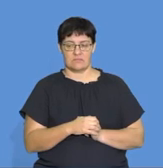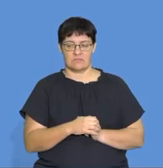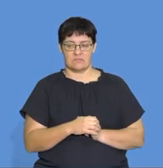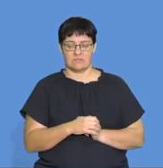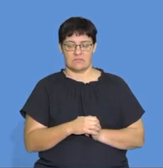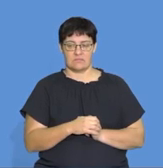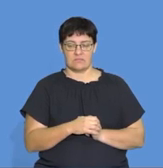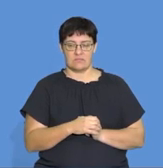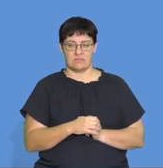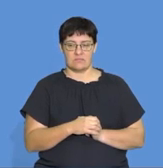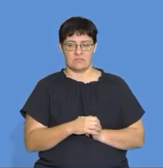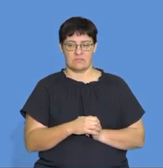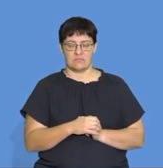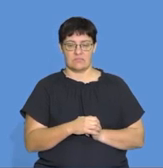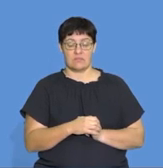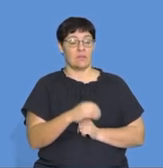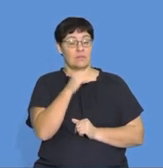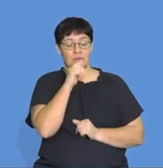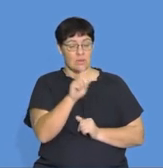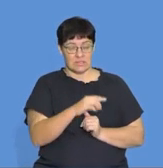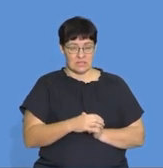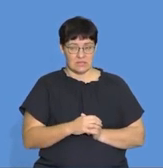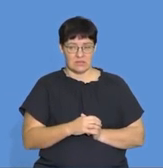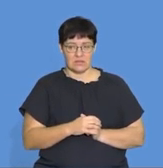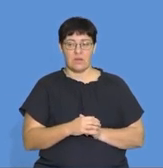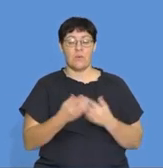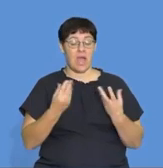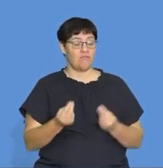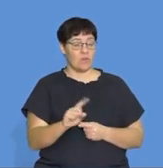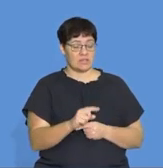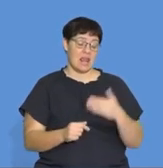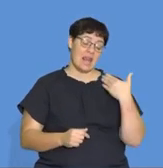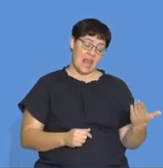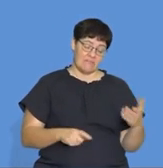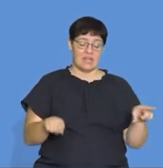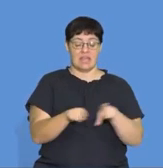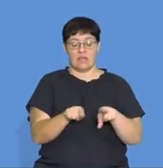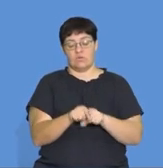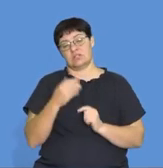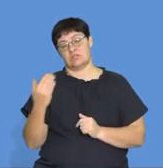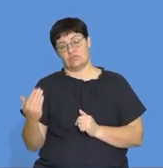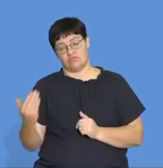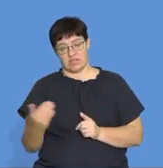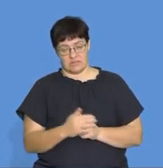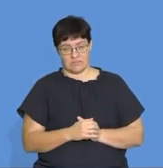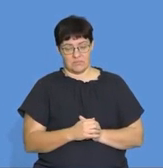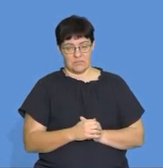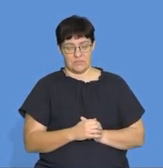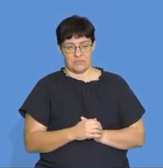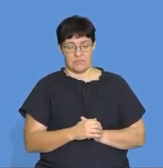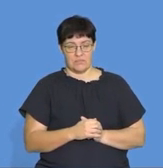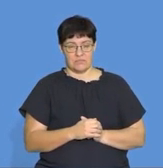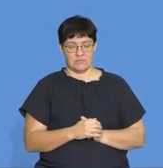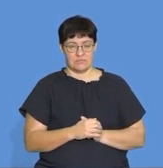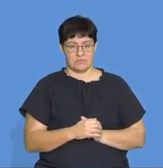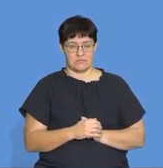And what this means is you must always get left-hand side equals to the right-hand